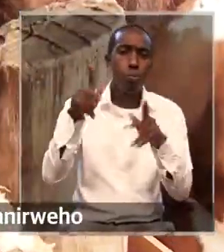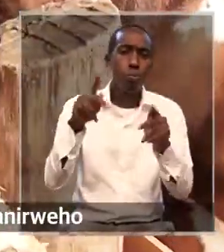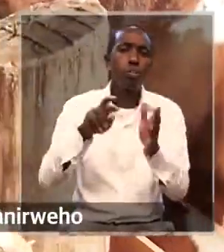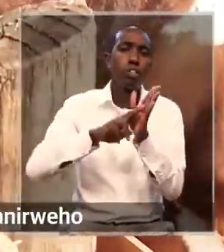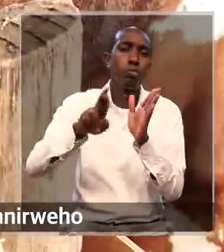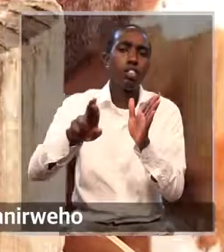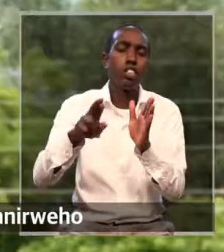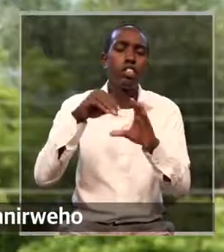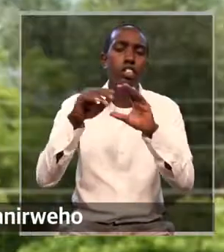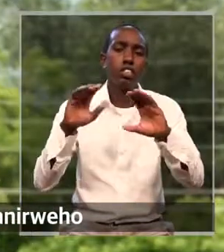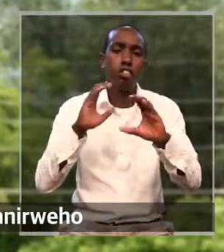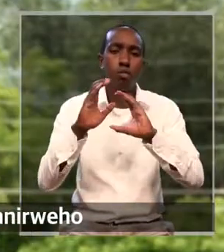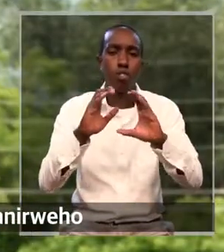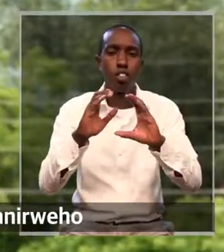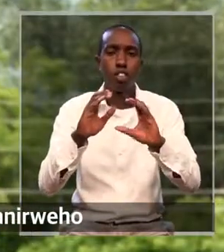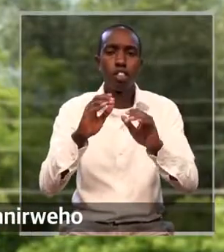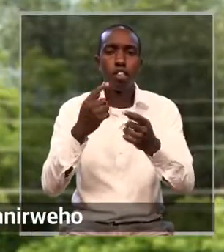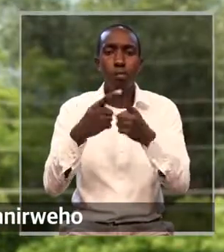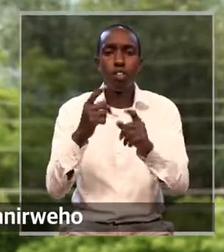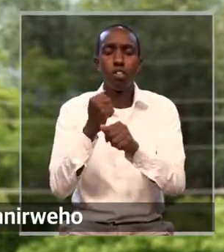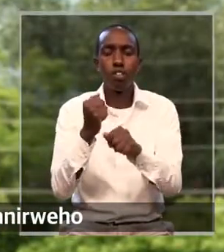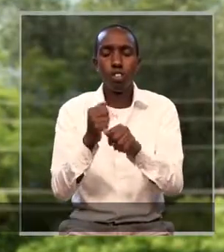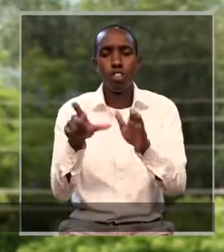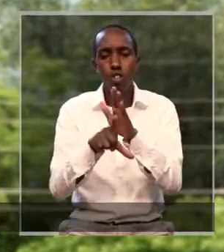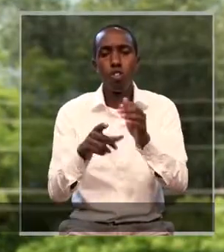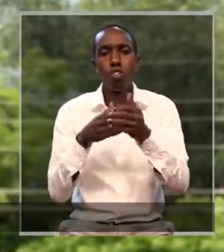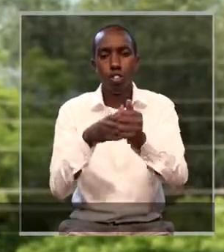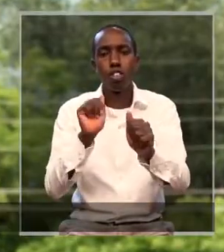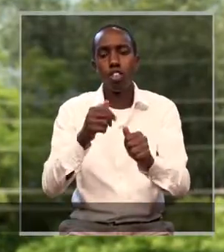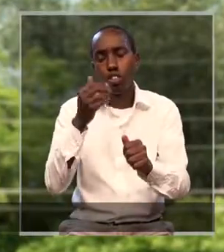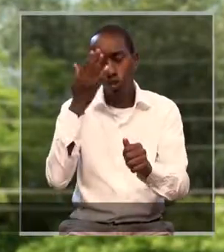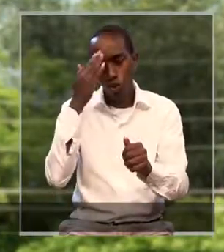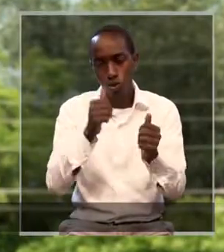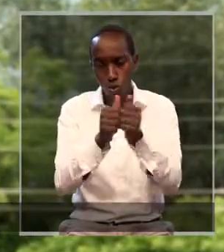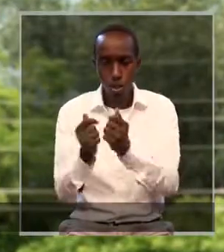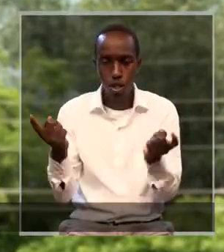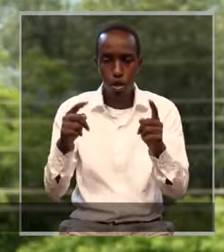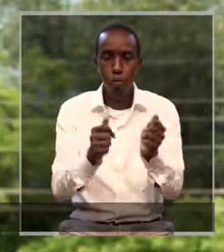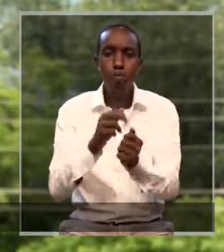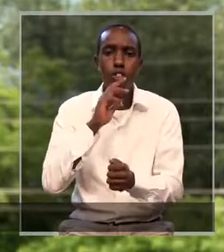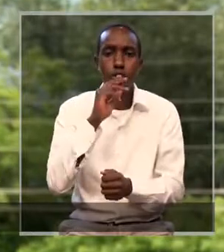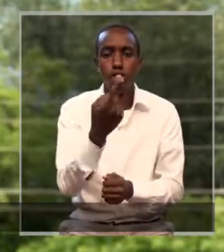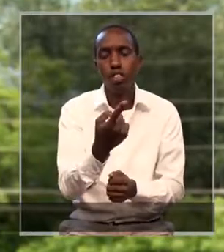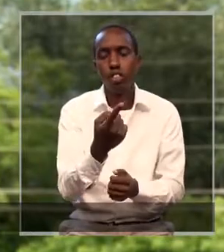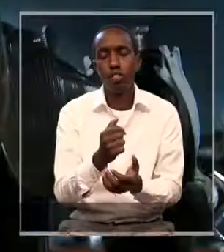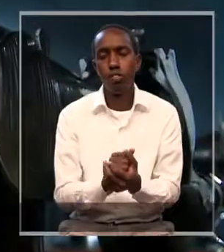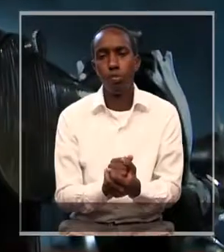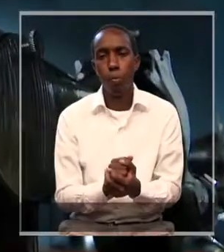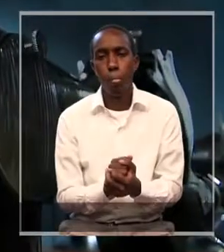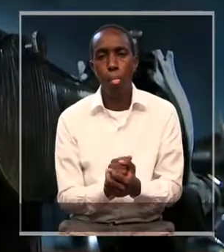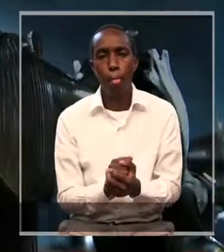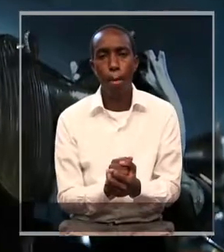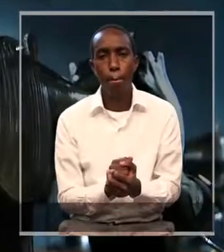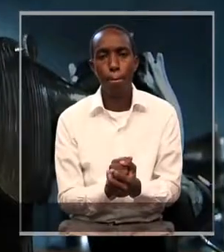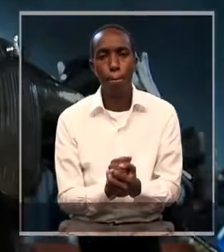they represent and to communicate those back to the local authorities so together they can come up with solutions to local problems.